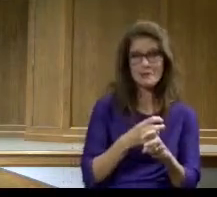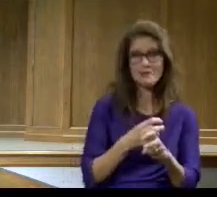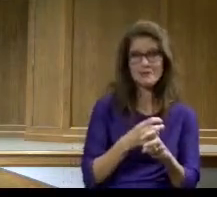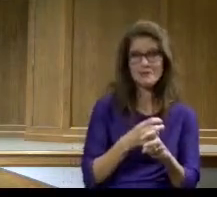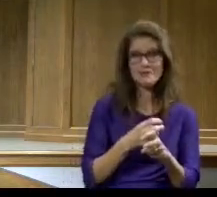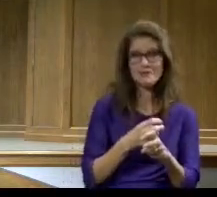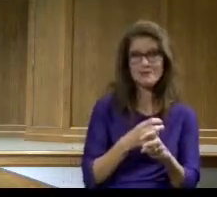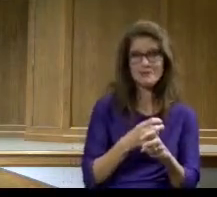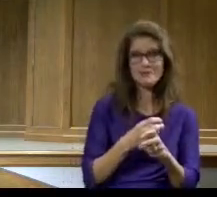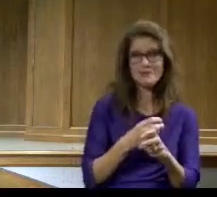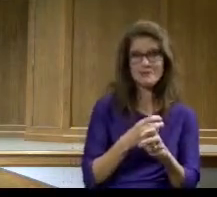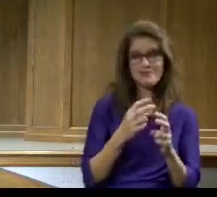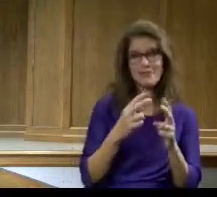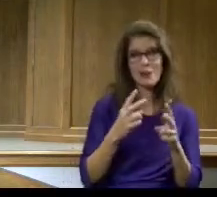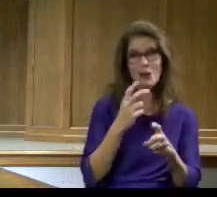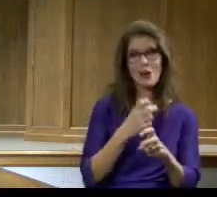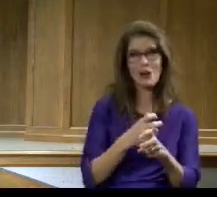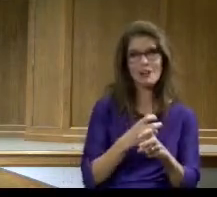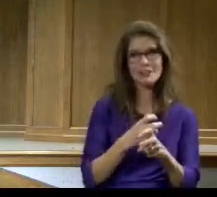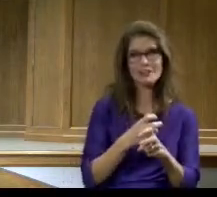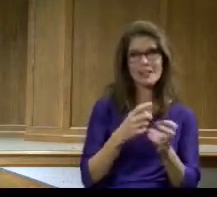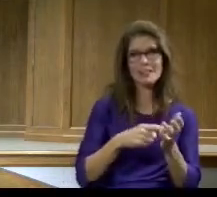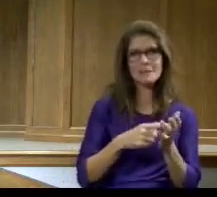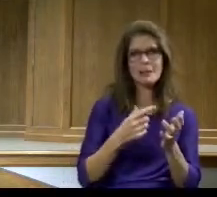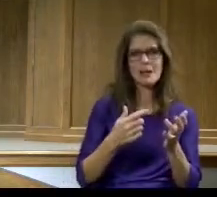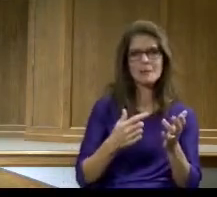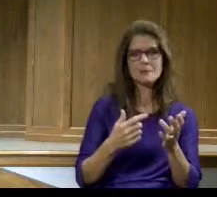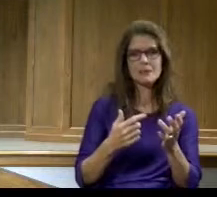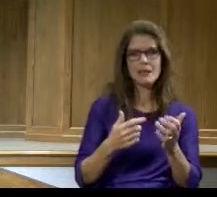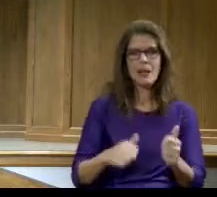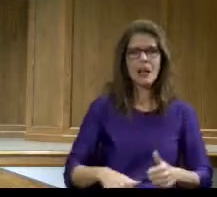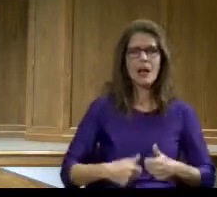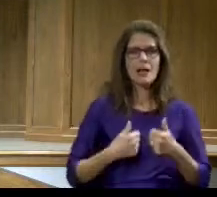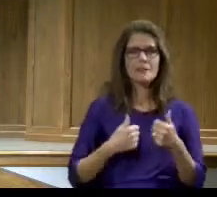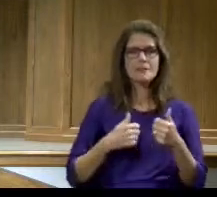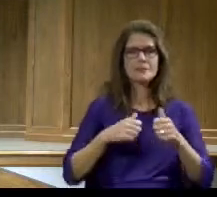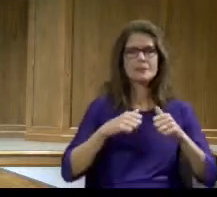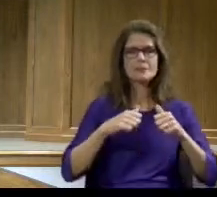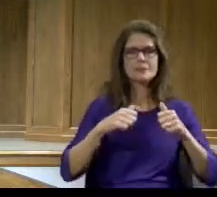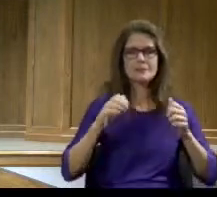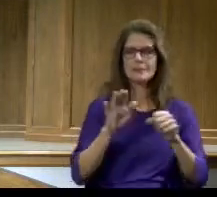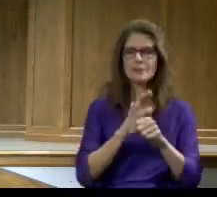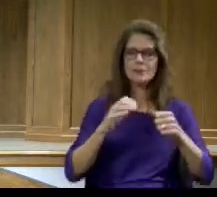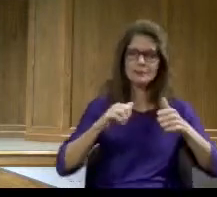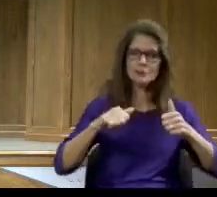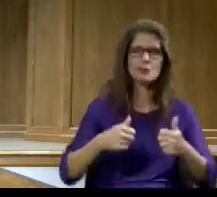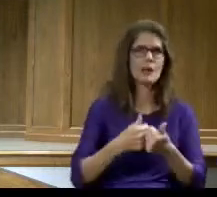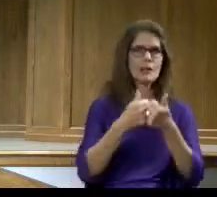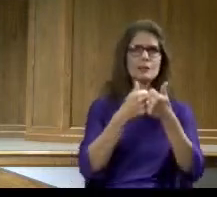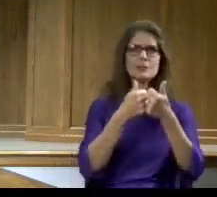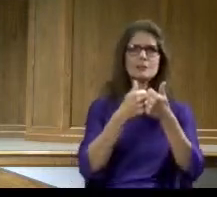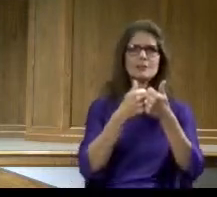Sometimes life can be pretty challenging because of tension in relationships.